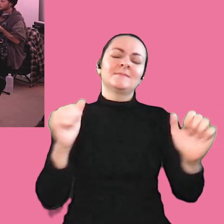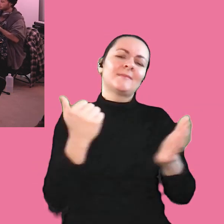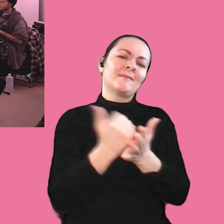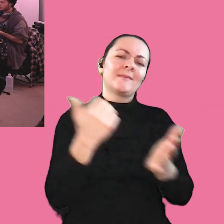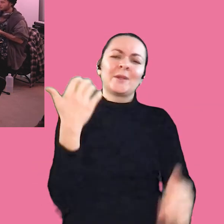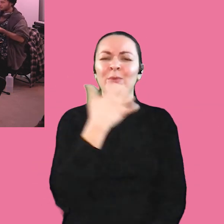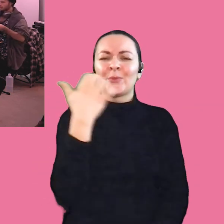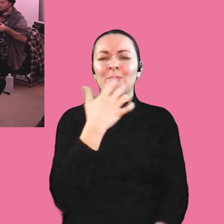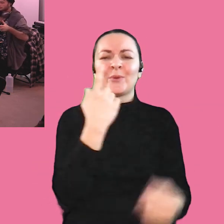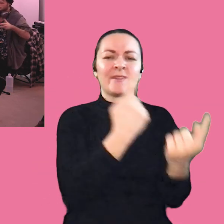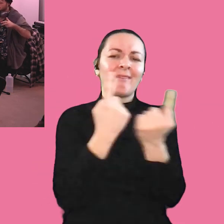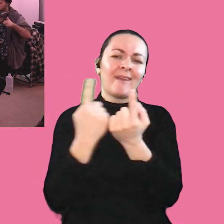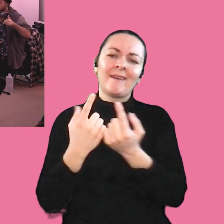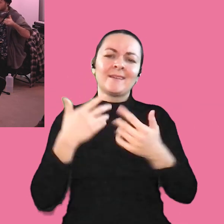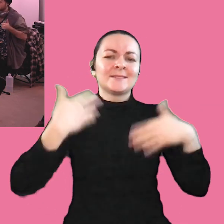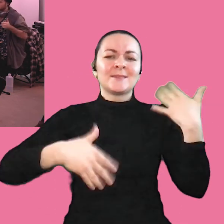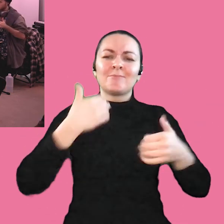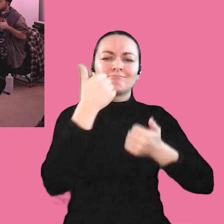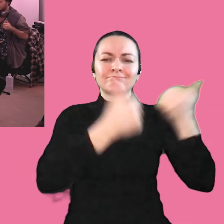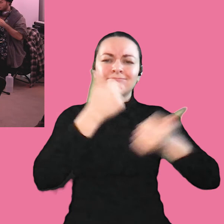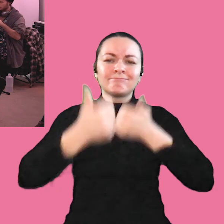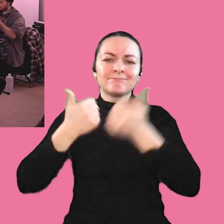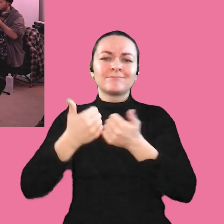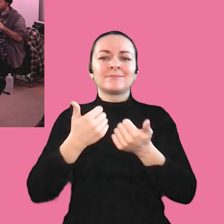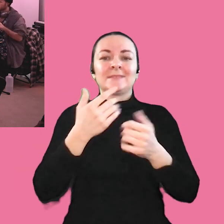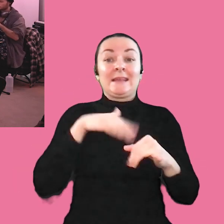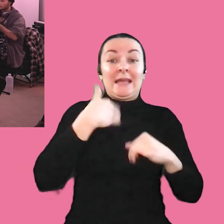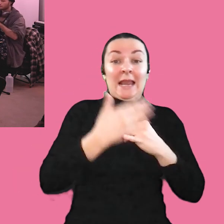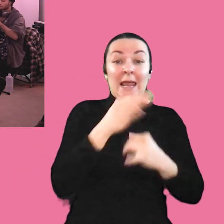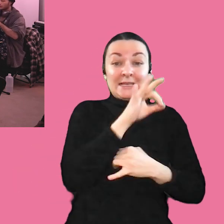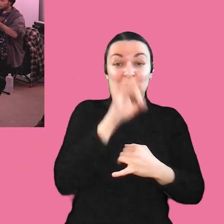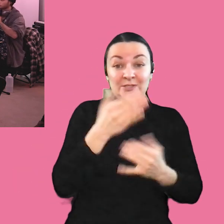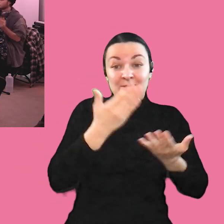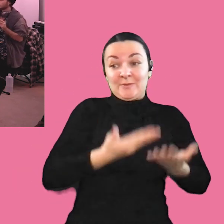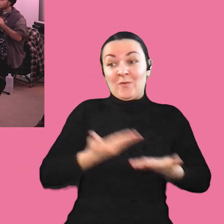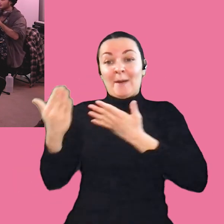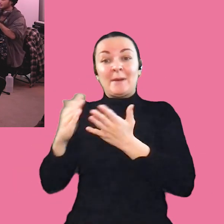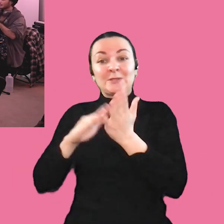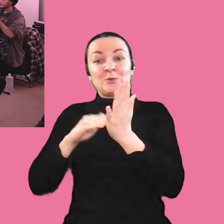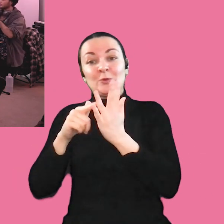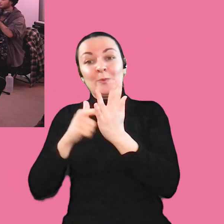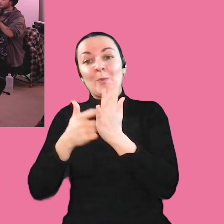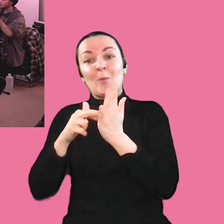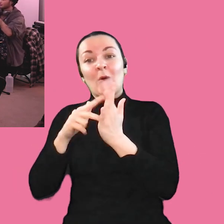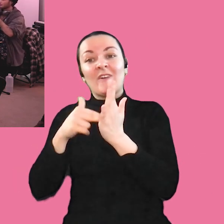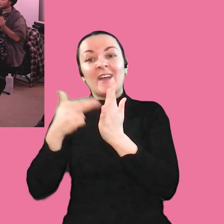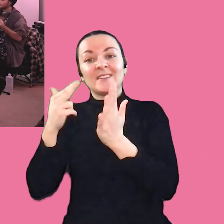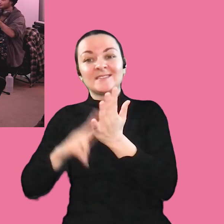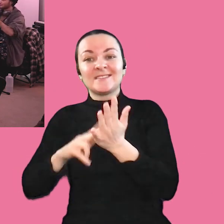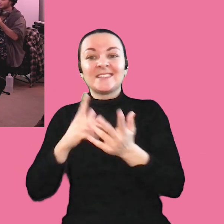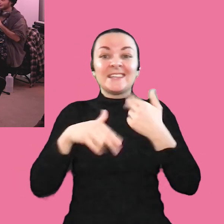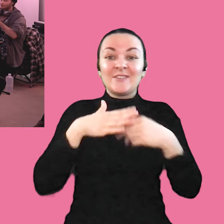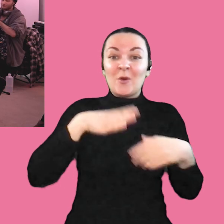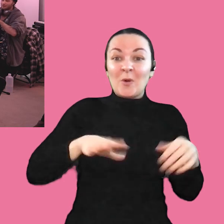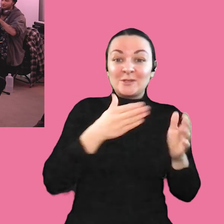you're all doing incredible things, and this is the last question before we hand back to Morven. So if you do have anything you'd like to plug